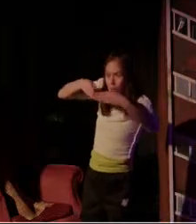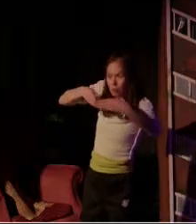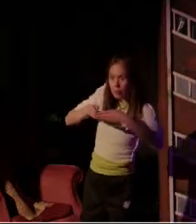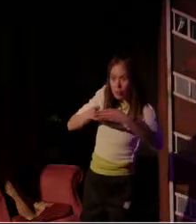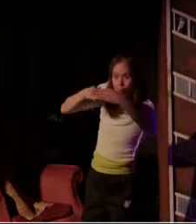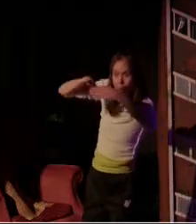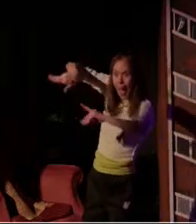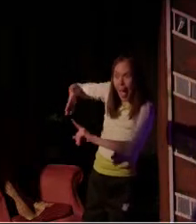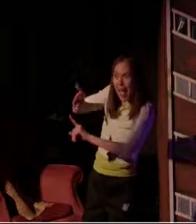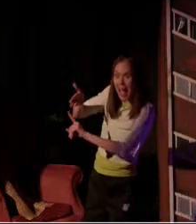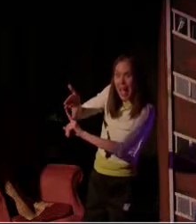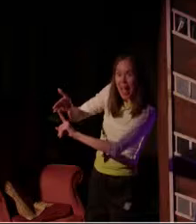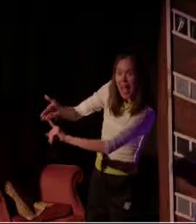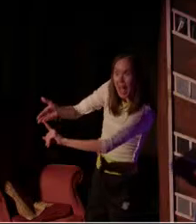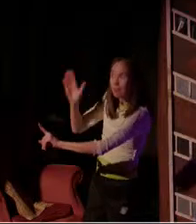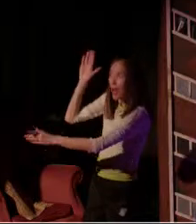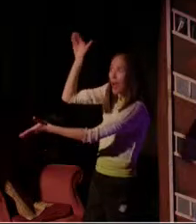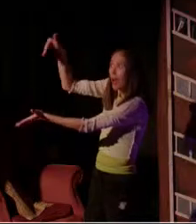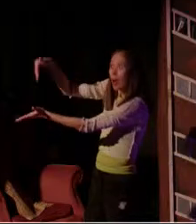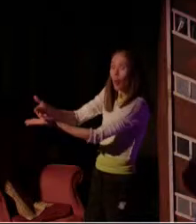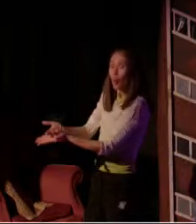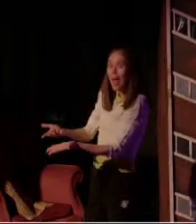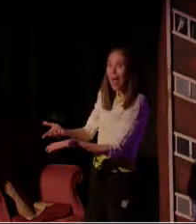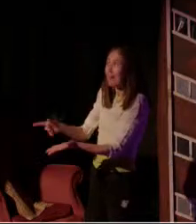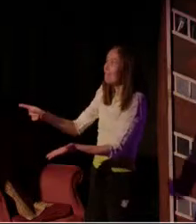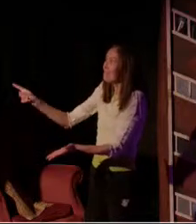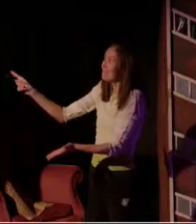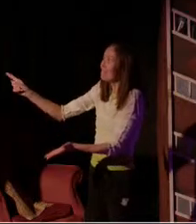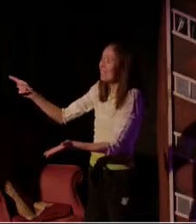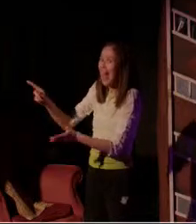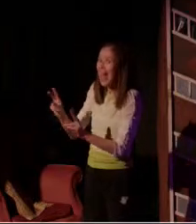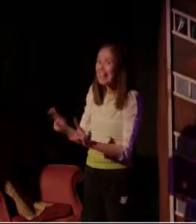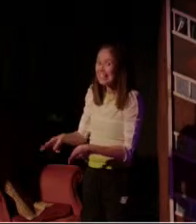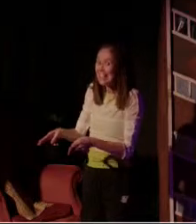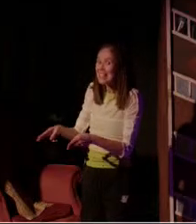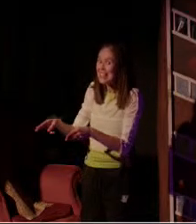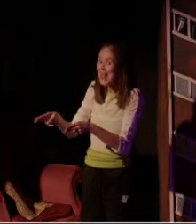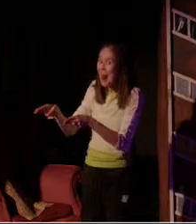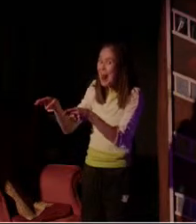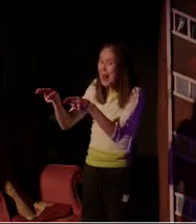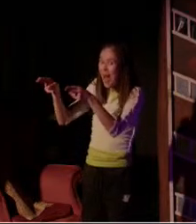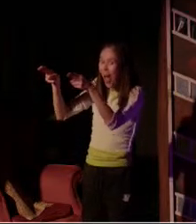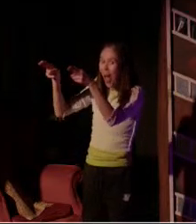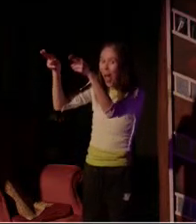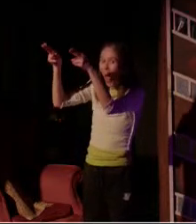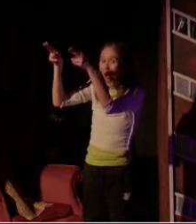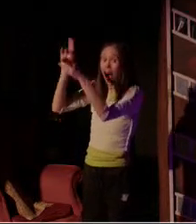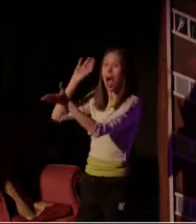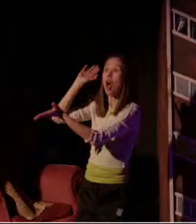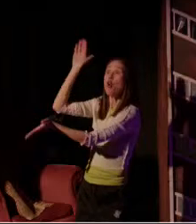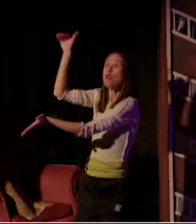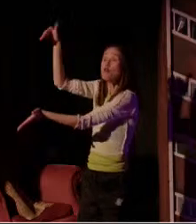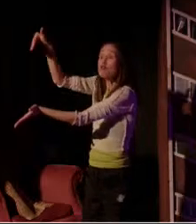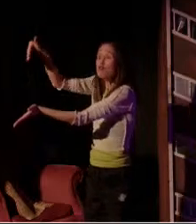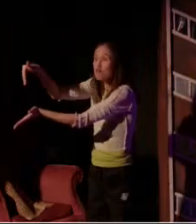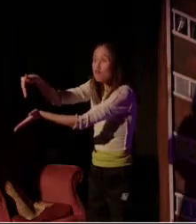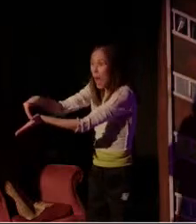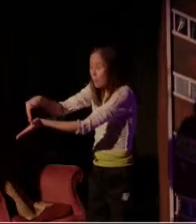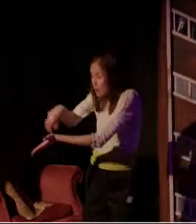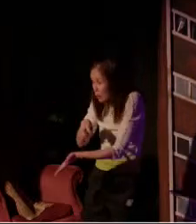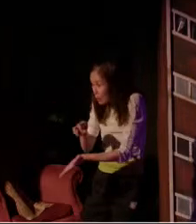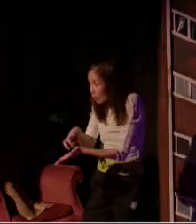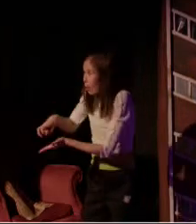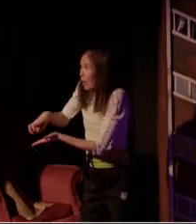there, yourself and your sweet bride, for so I see she must be, present yourself